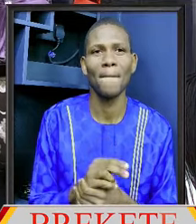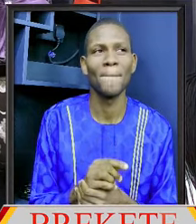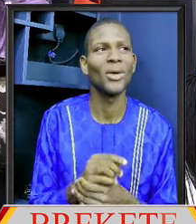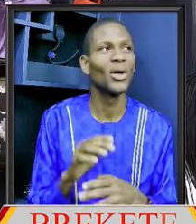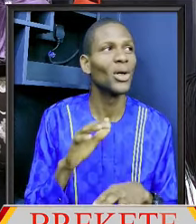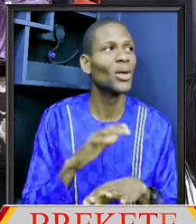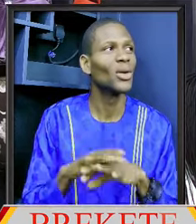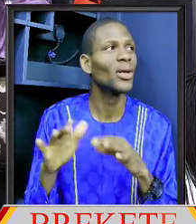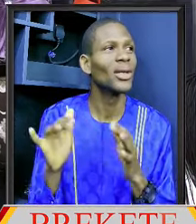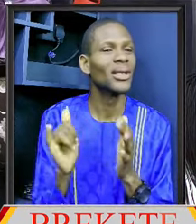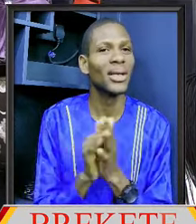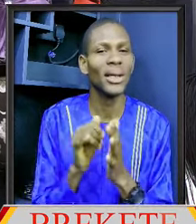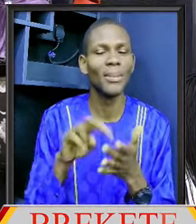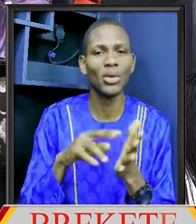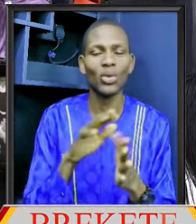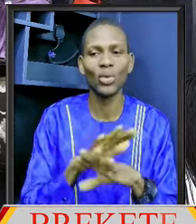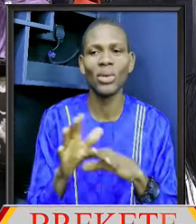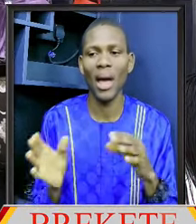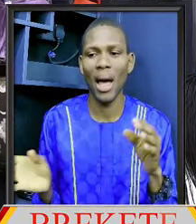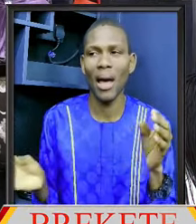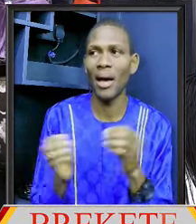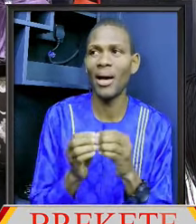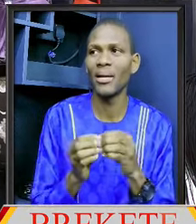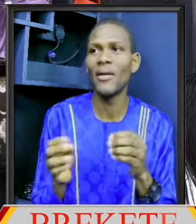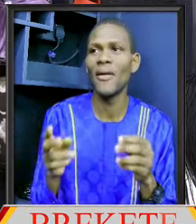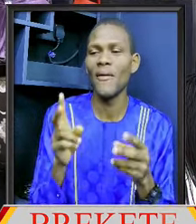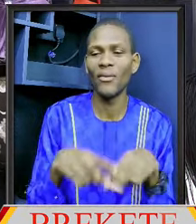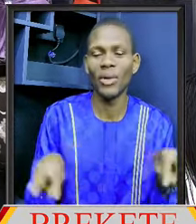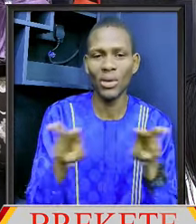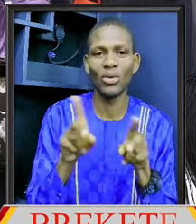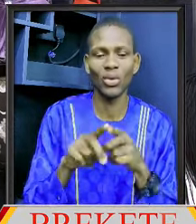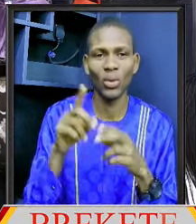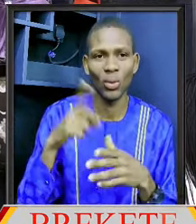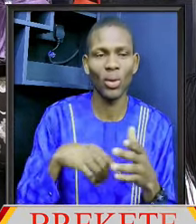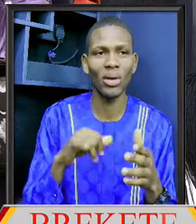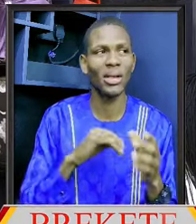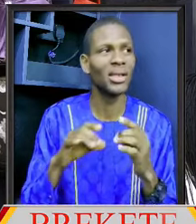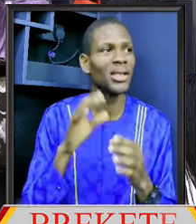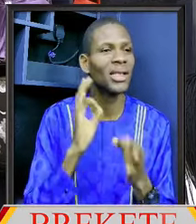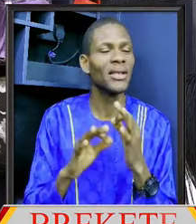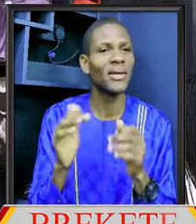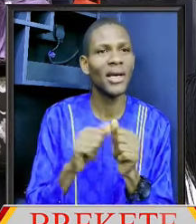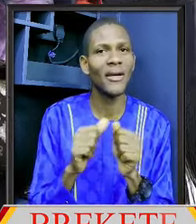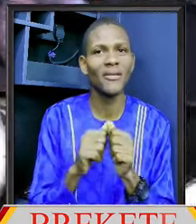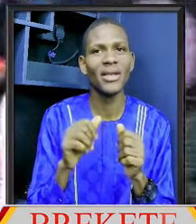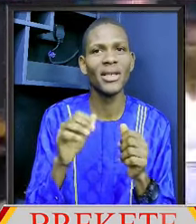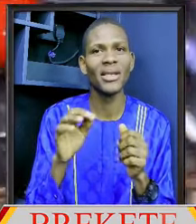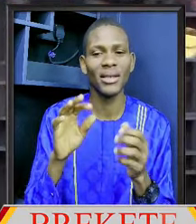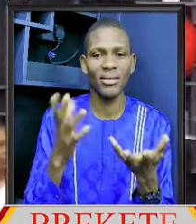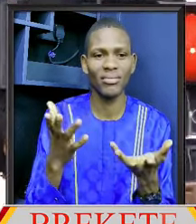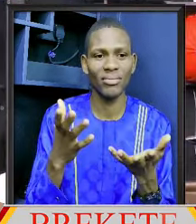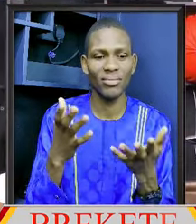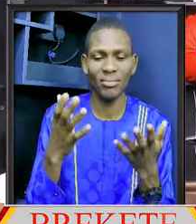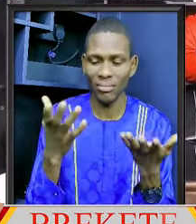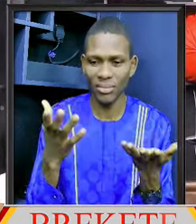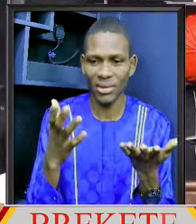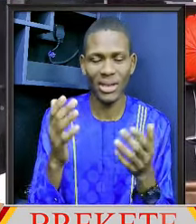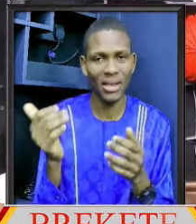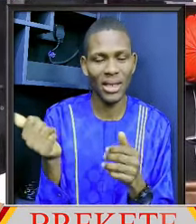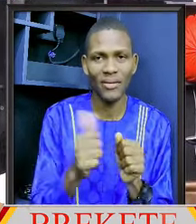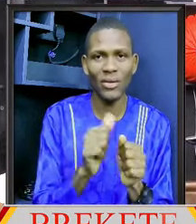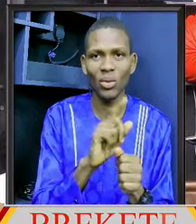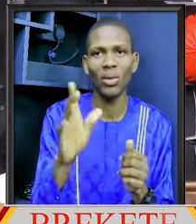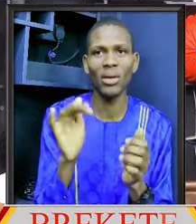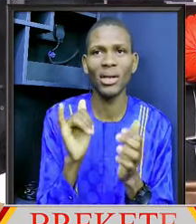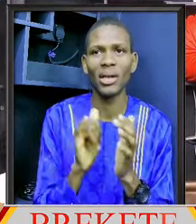No, sir. Does that mean that you don't attach value to what you are doing here? I do, sir. If every idiot here, including me, can do it, what stops you from